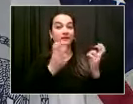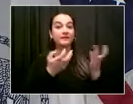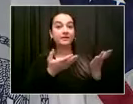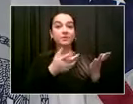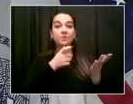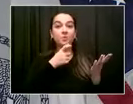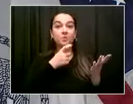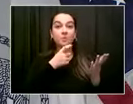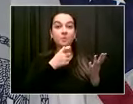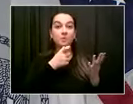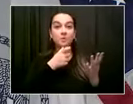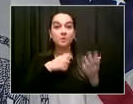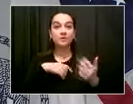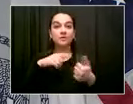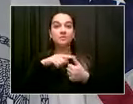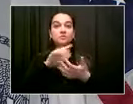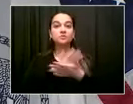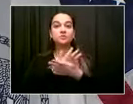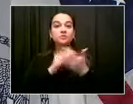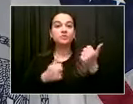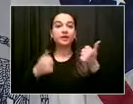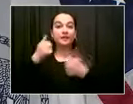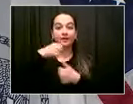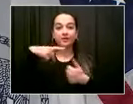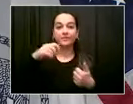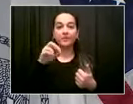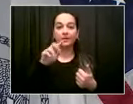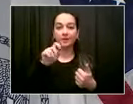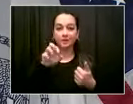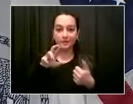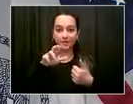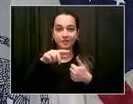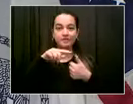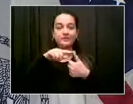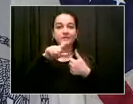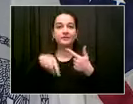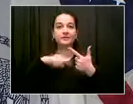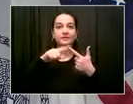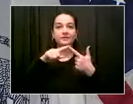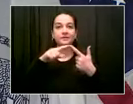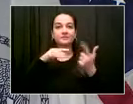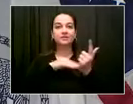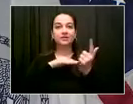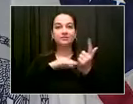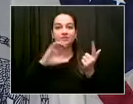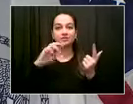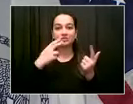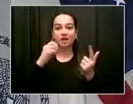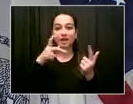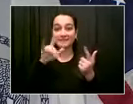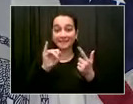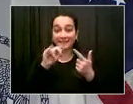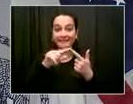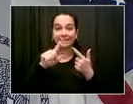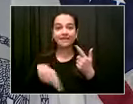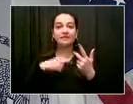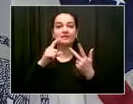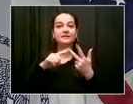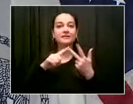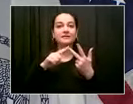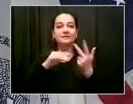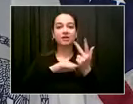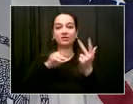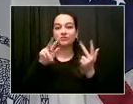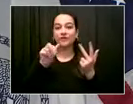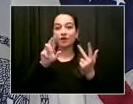by Chancellor Misha Ross Porter, Health Commissioner Dr. Dave Choksi, Senior Advisor on Public Health Dr. Jay Varma,